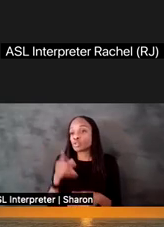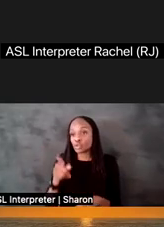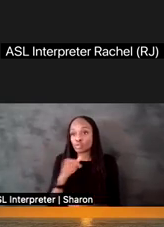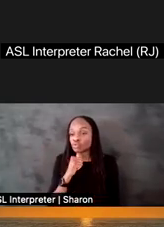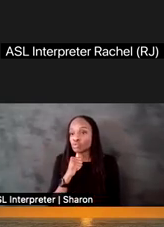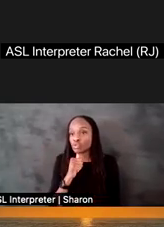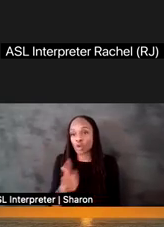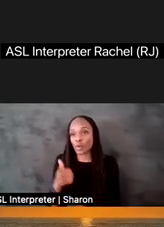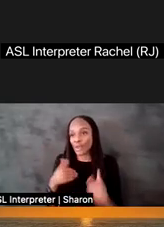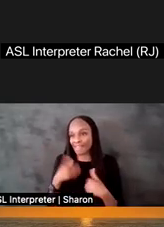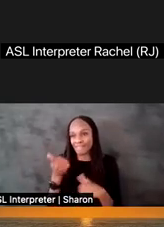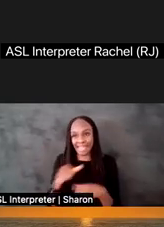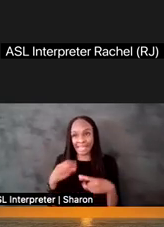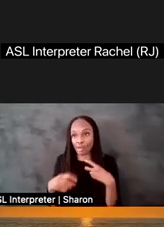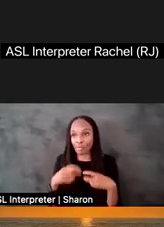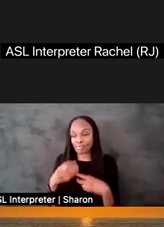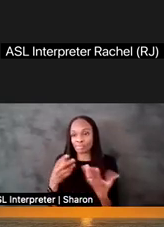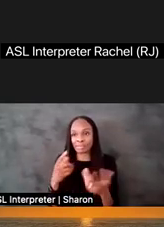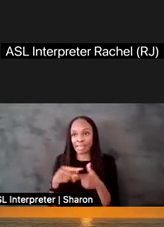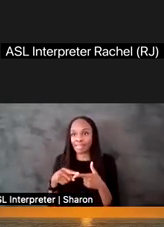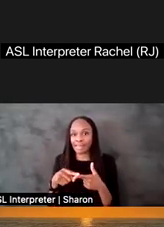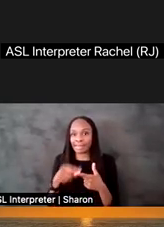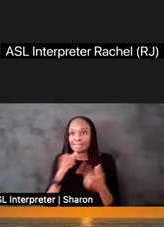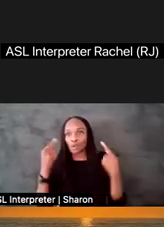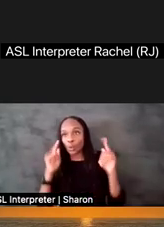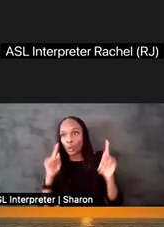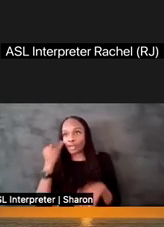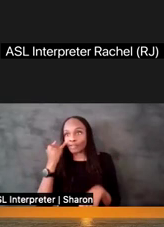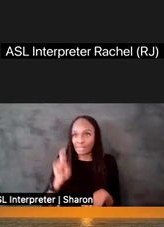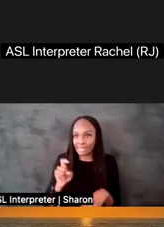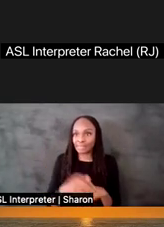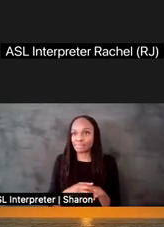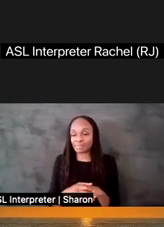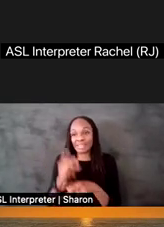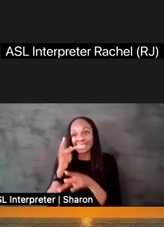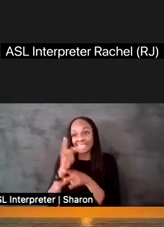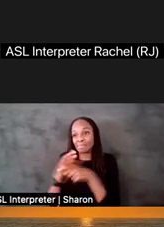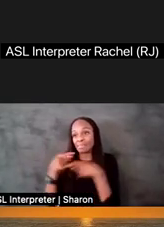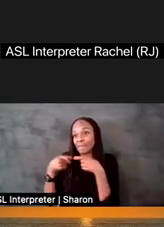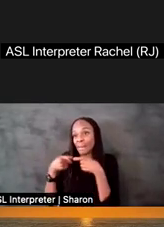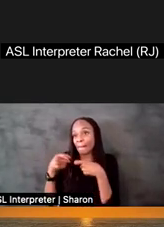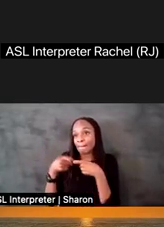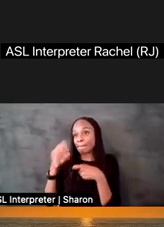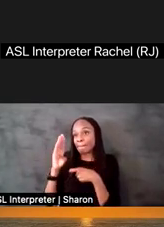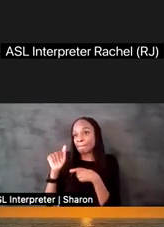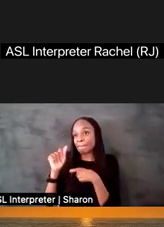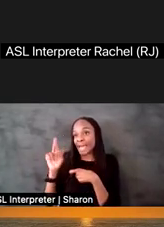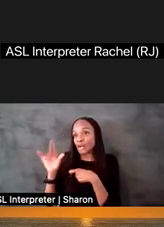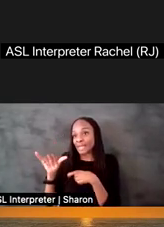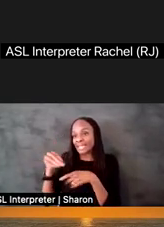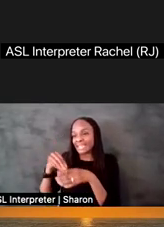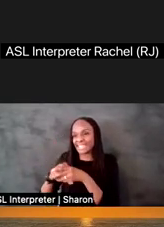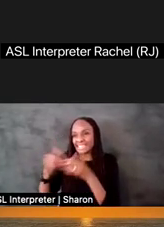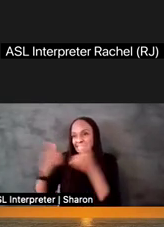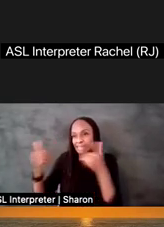an issue and it doesn't work when you go to need it. Just keep those batteries in a baggie or